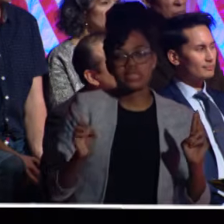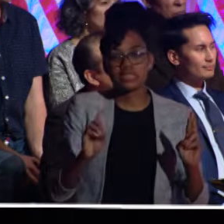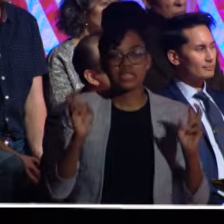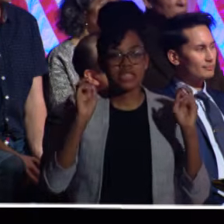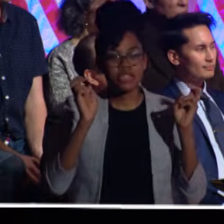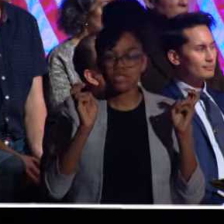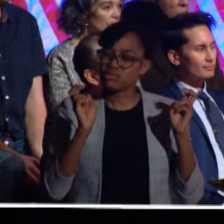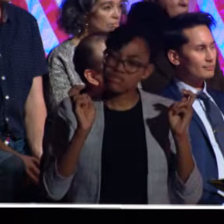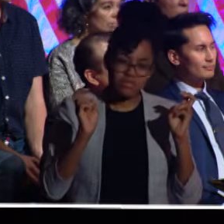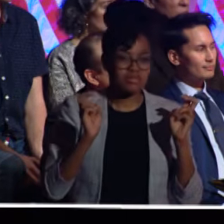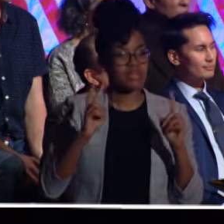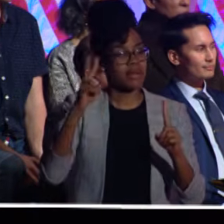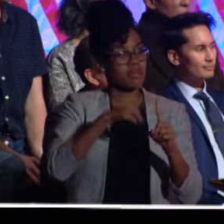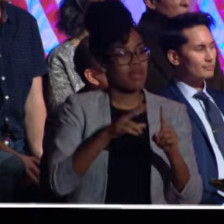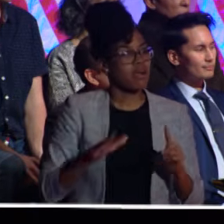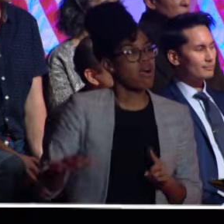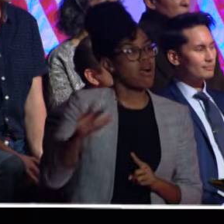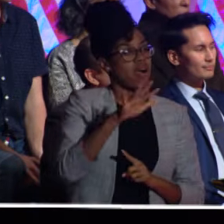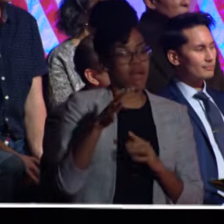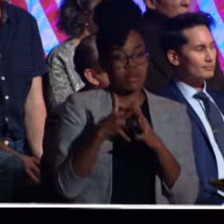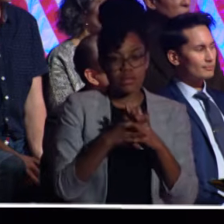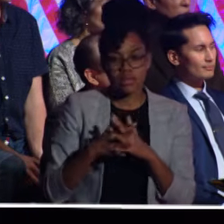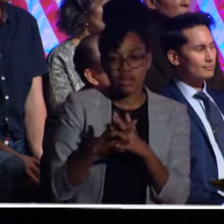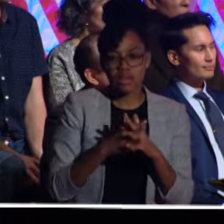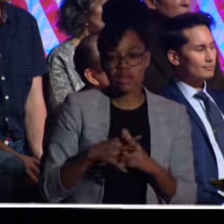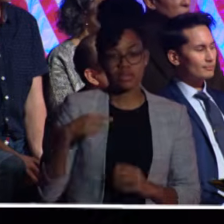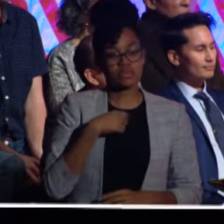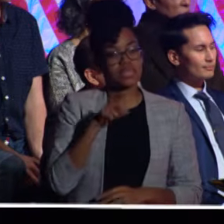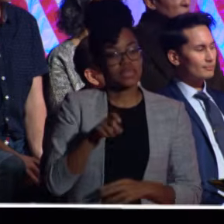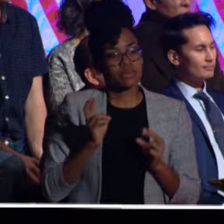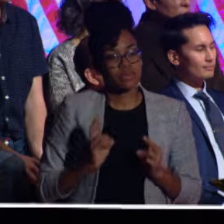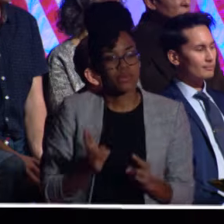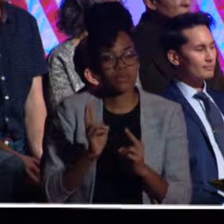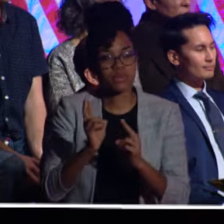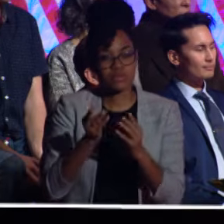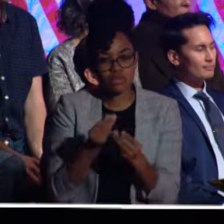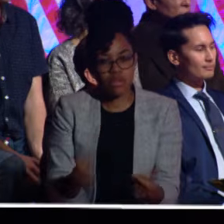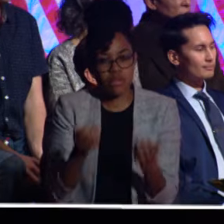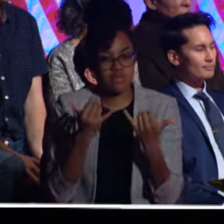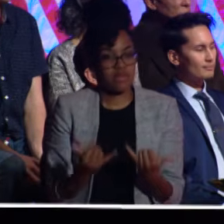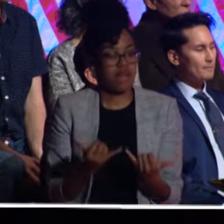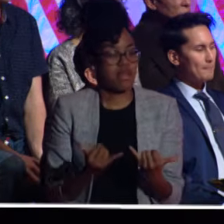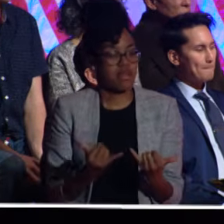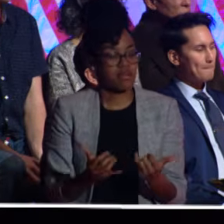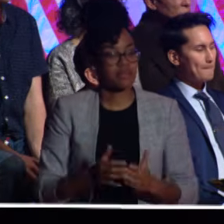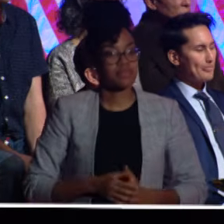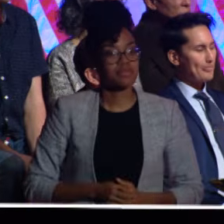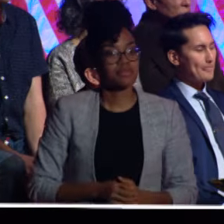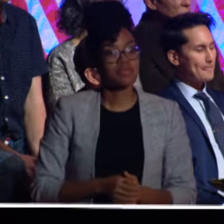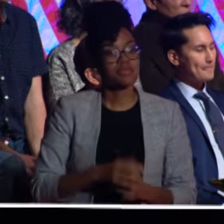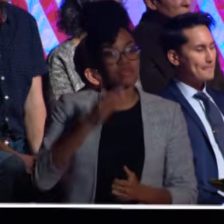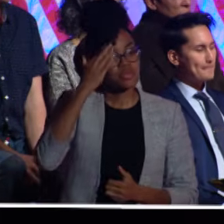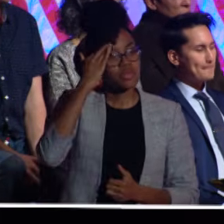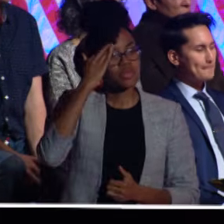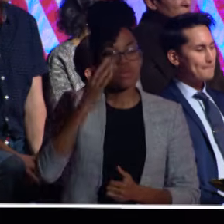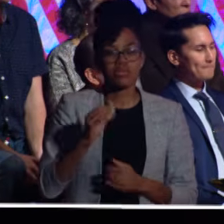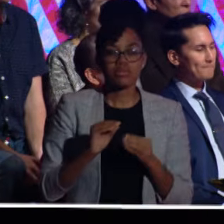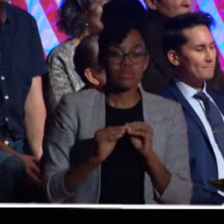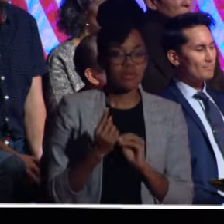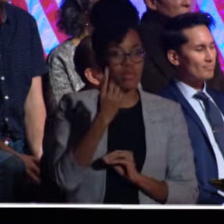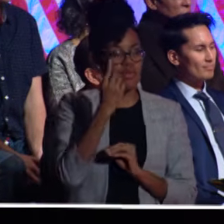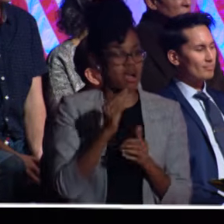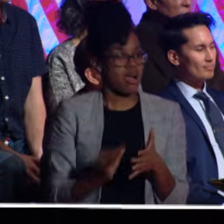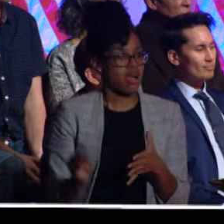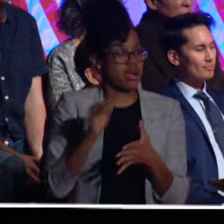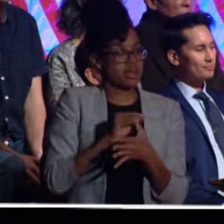an American issue, and we must act with urgency to solve it. We know the #1 issue on the minds of Washingtonians